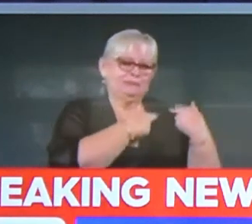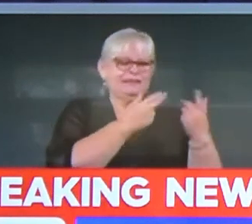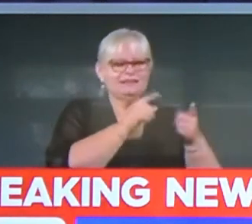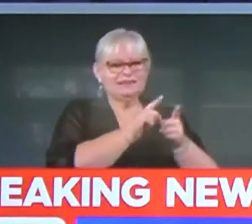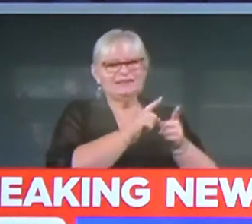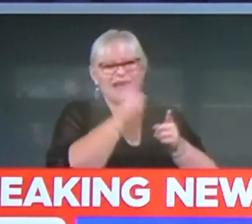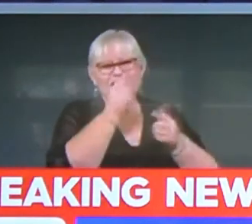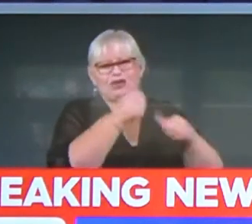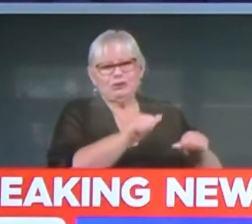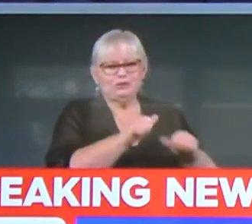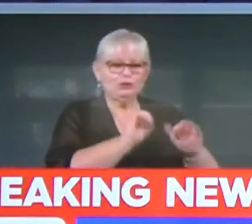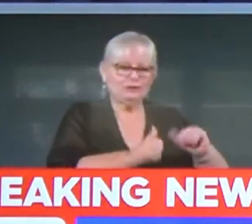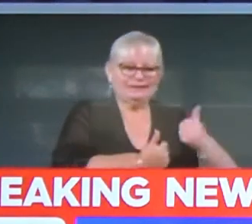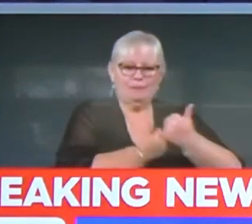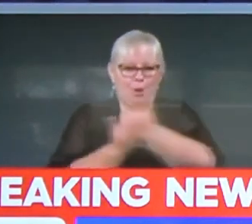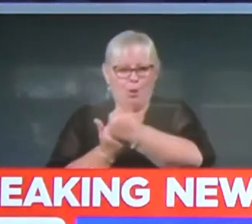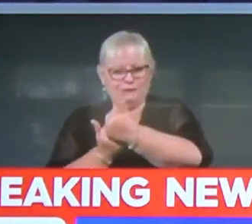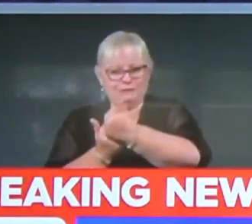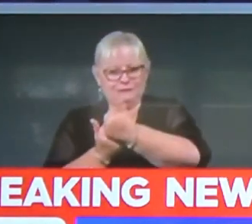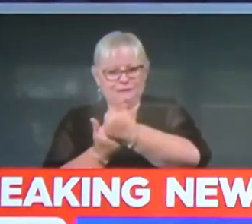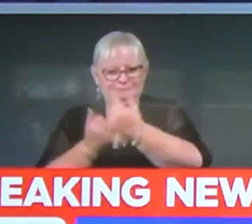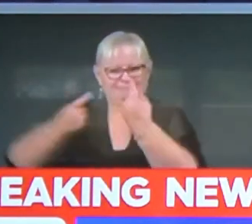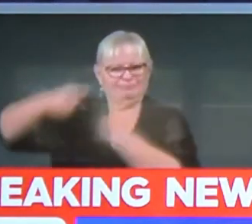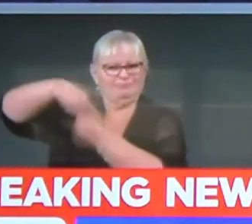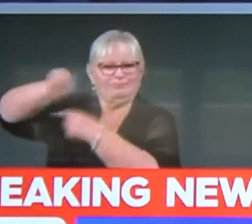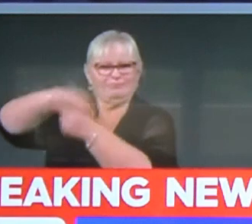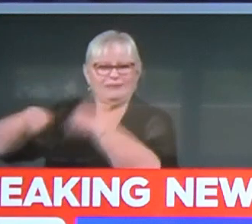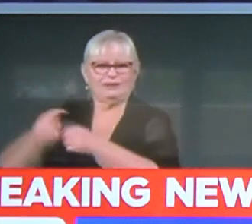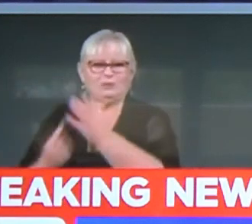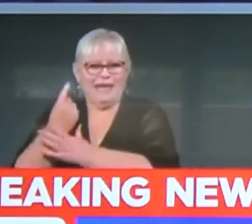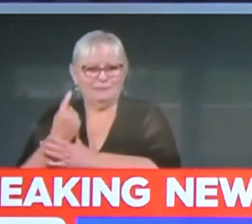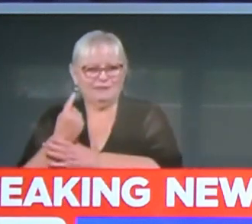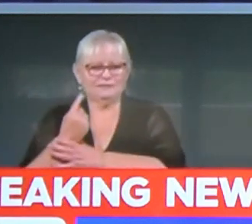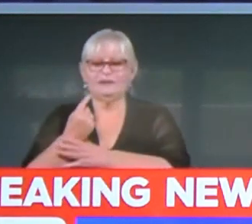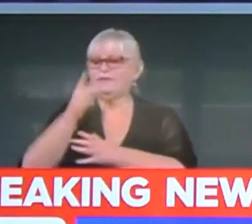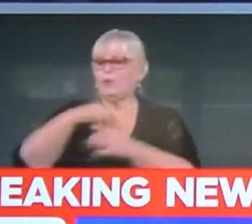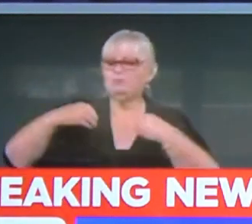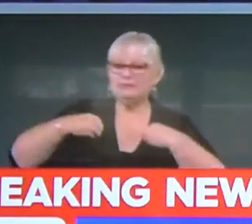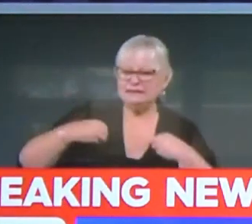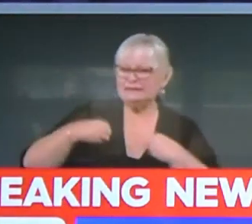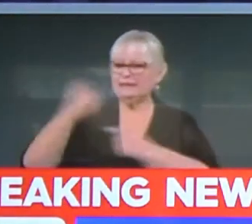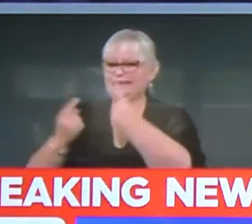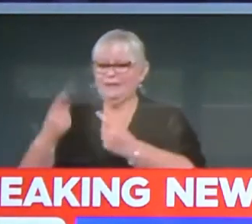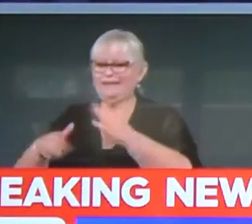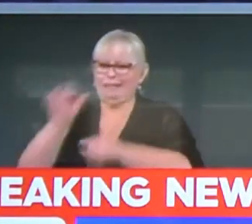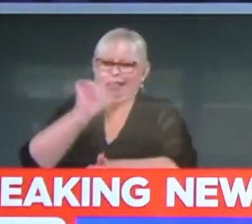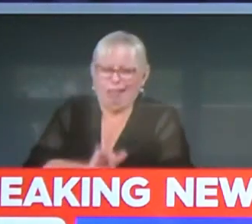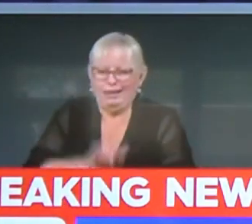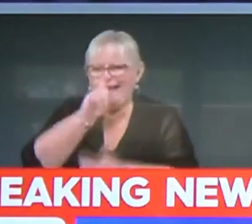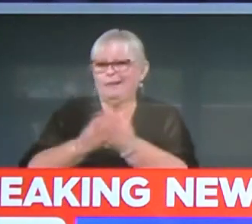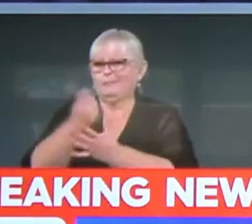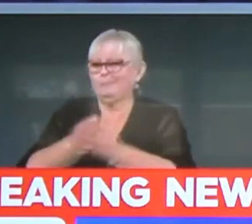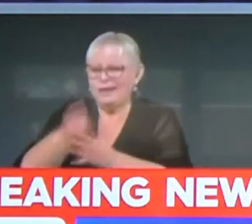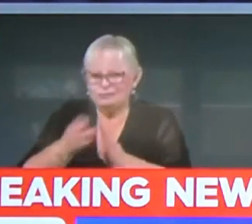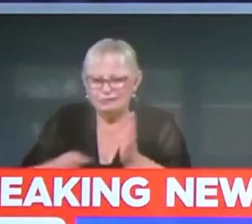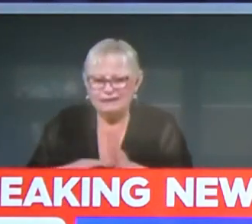to support, enable that chain of businesses and individuals who are caught up in that process where